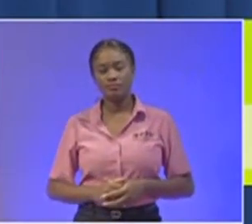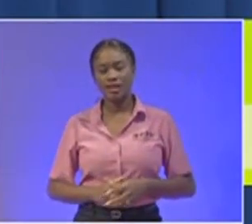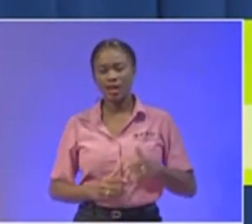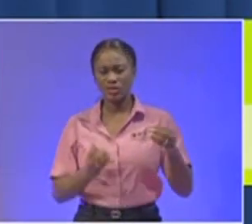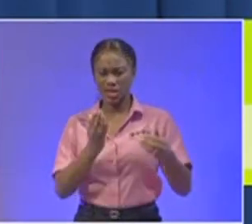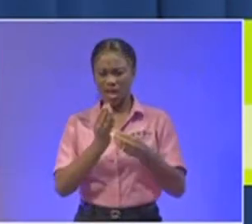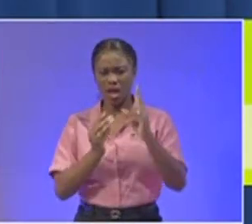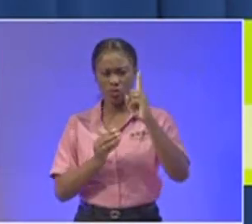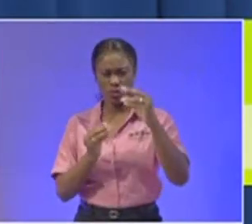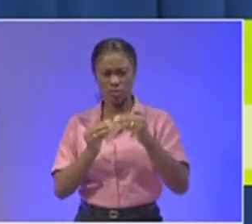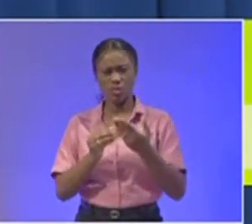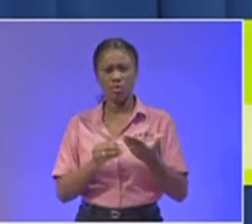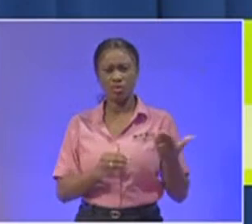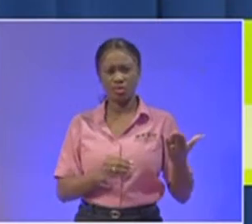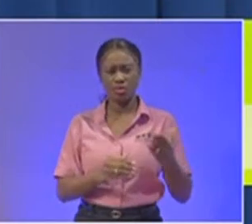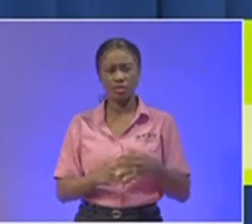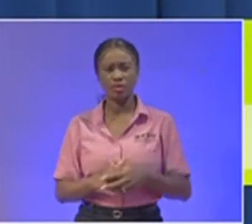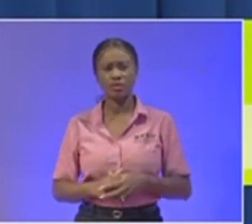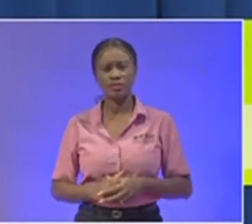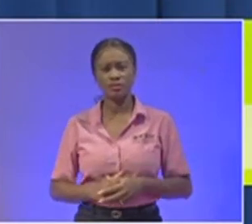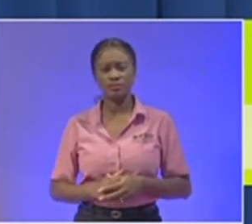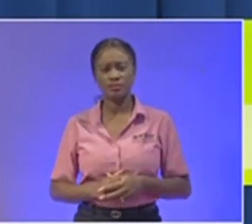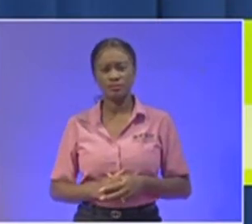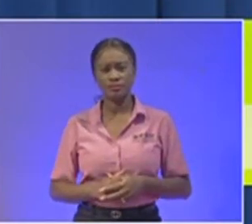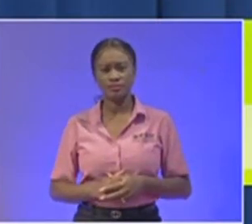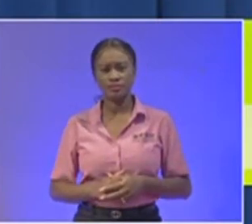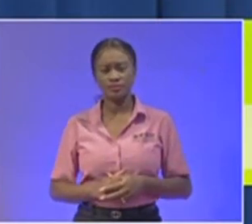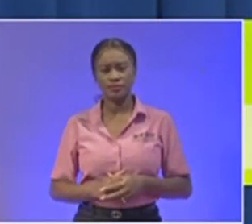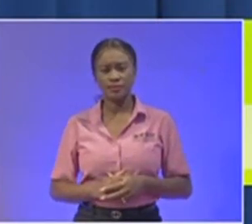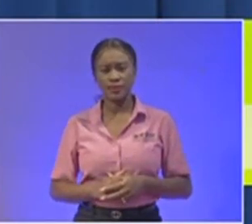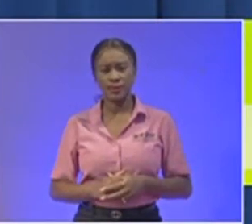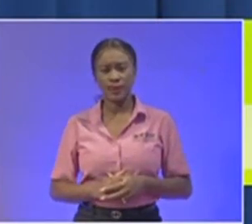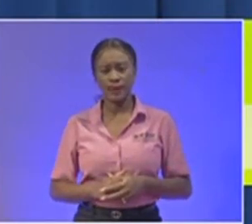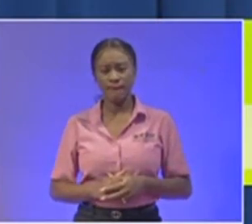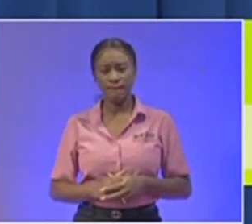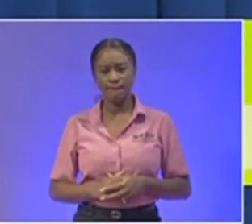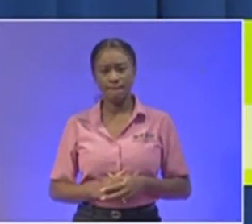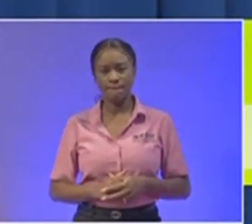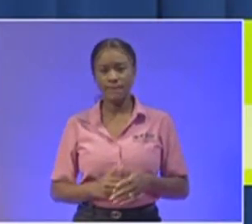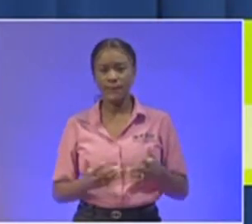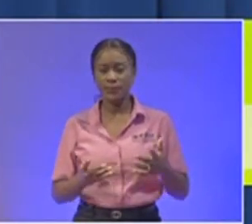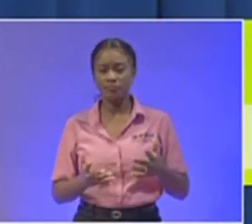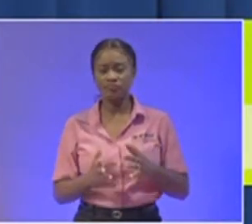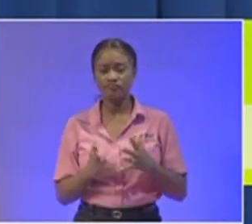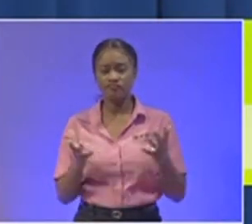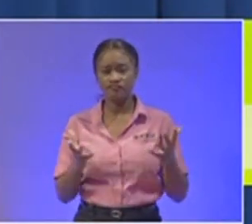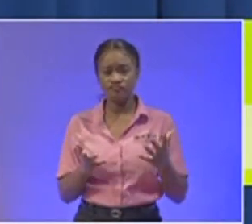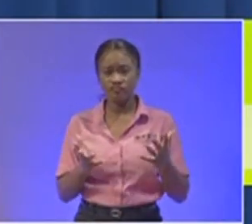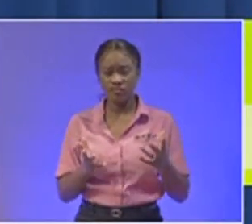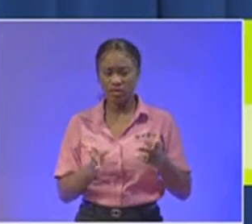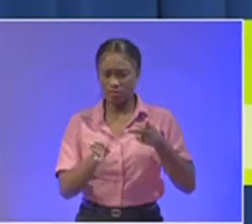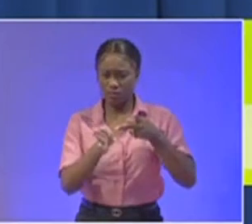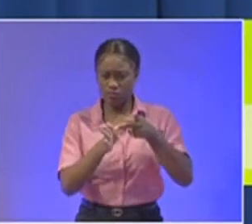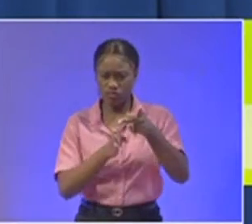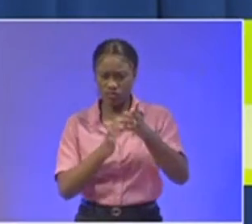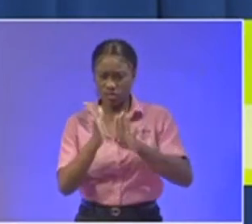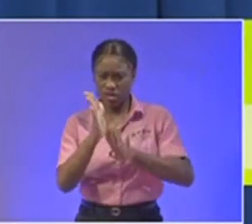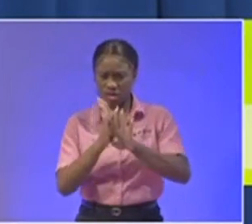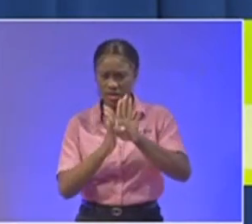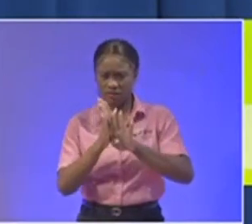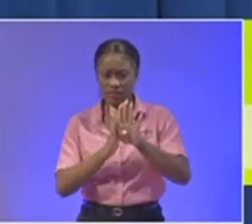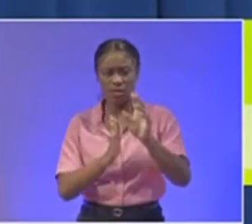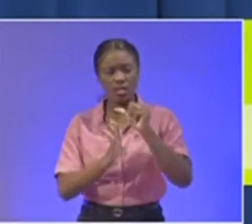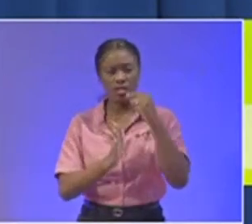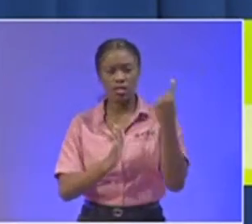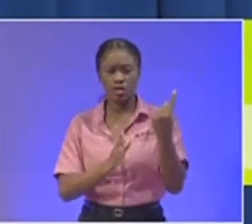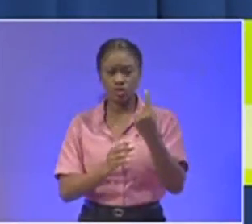thing. When Ms. Bastian was commenting just now, with regard to professional development, it's not just the